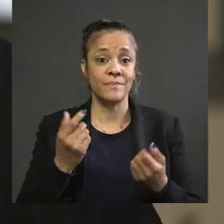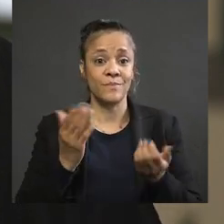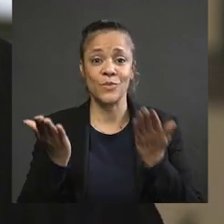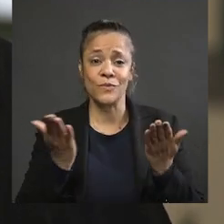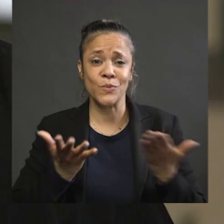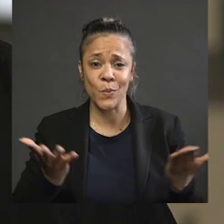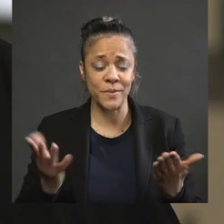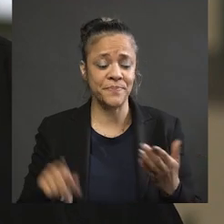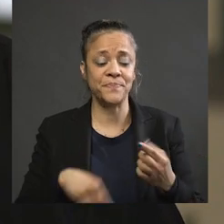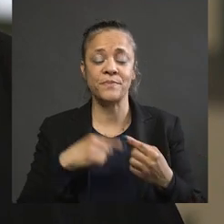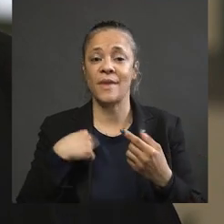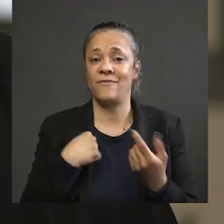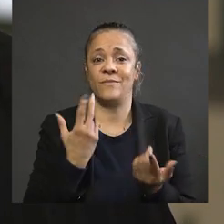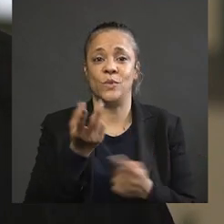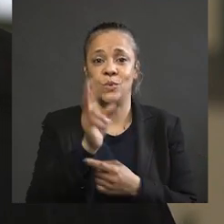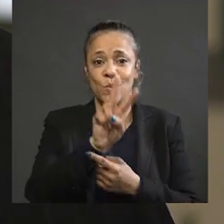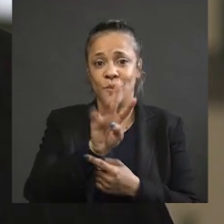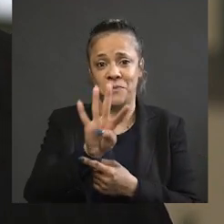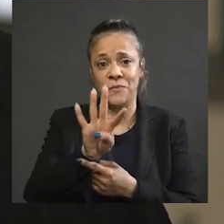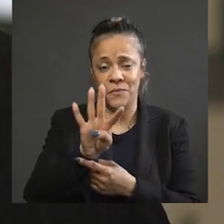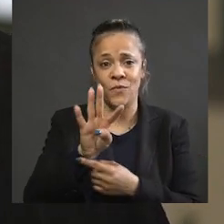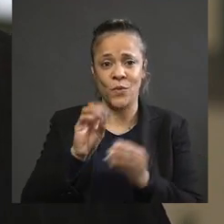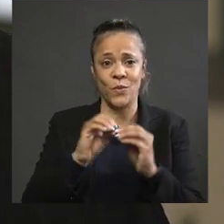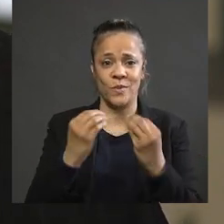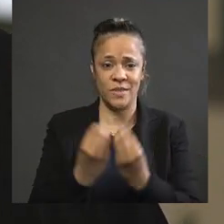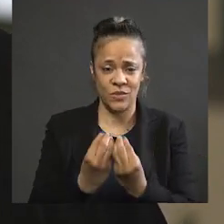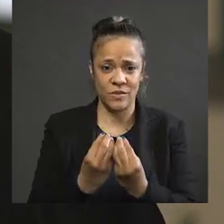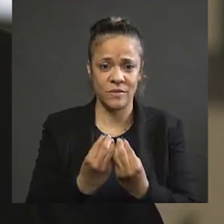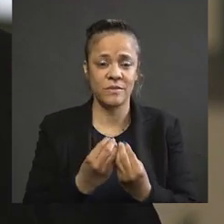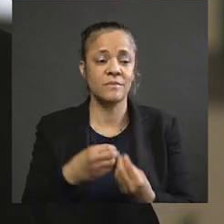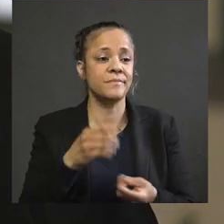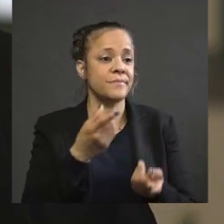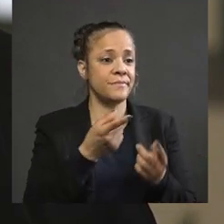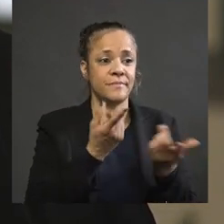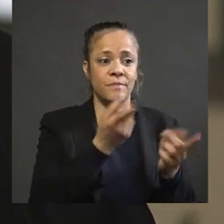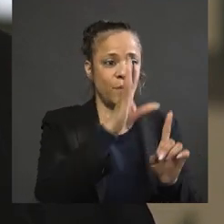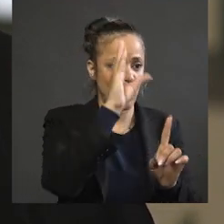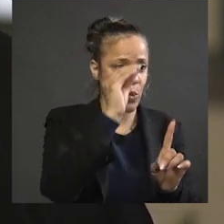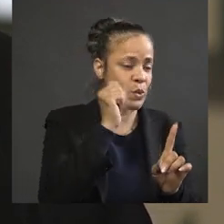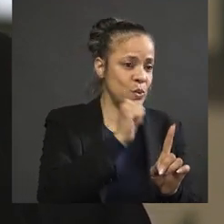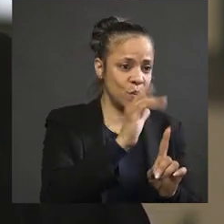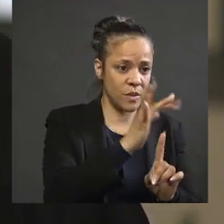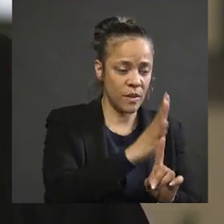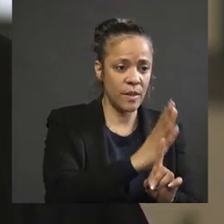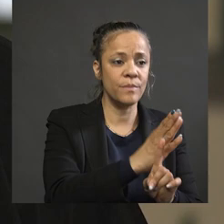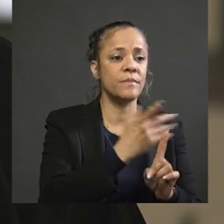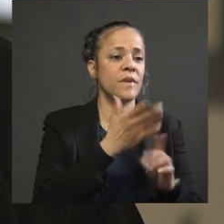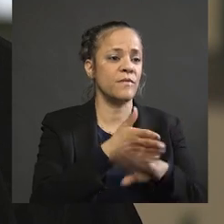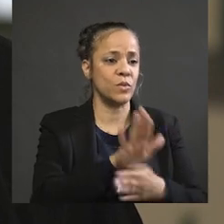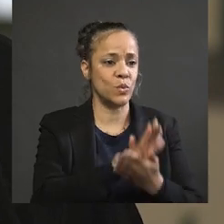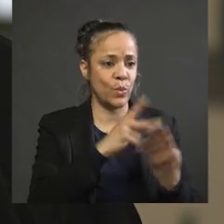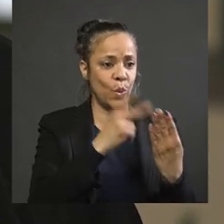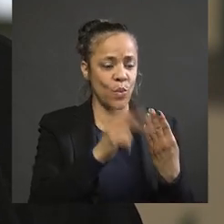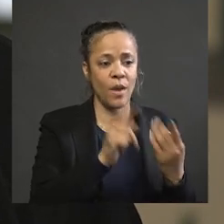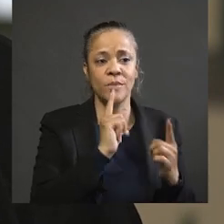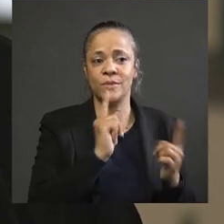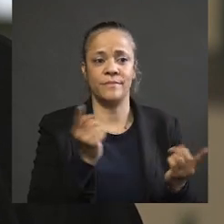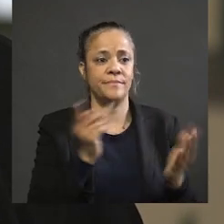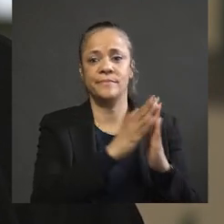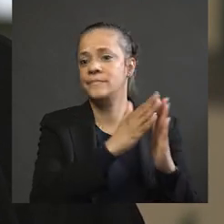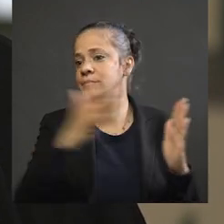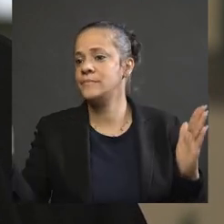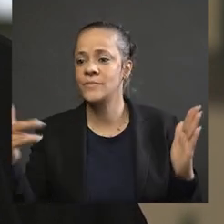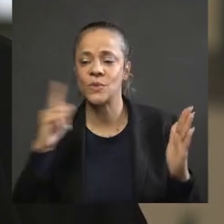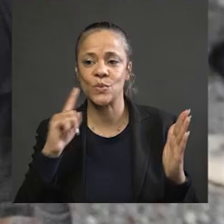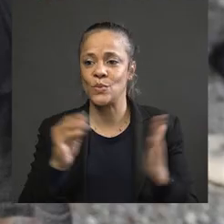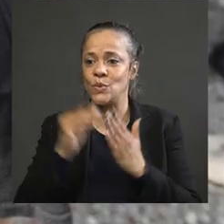include partnerships with over two dozen organizations, from the Boys and Girls Club, which delivers after-school programming to students